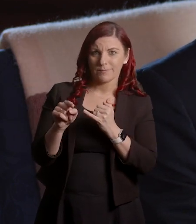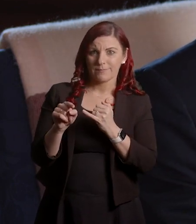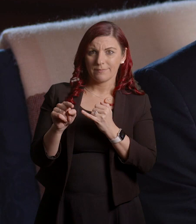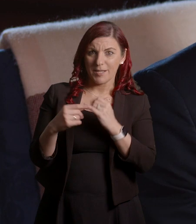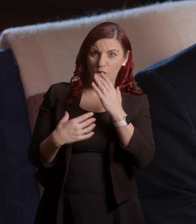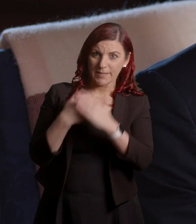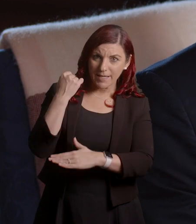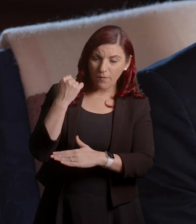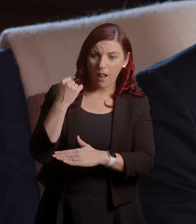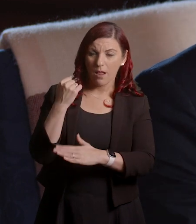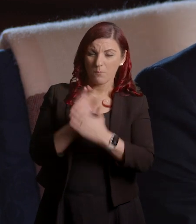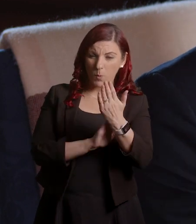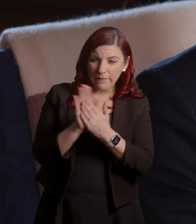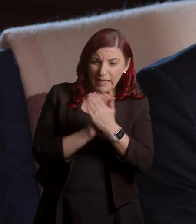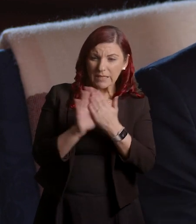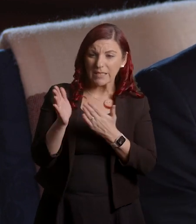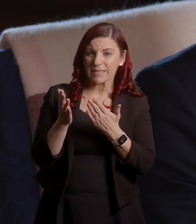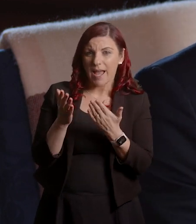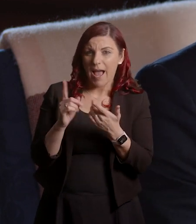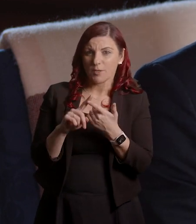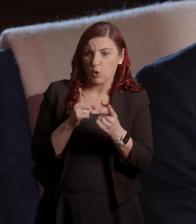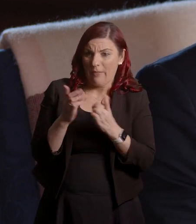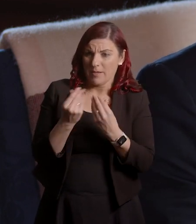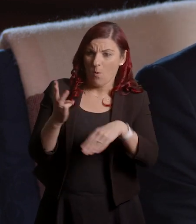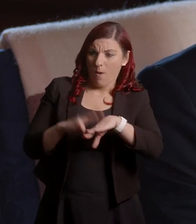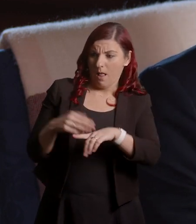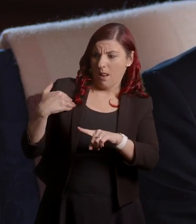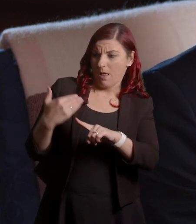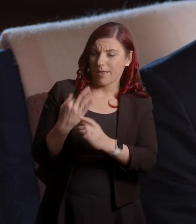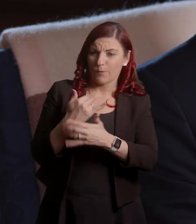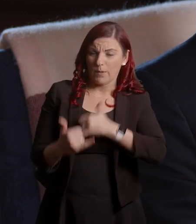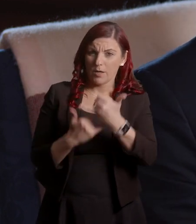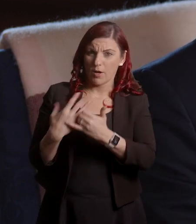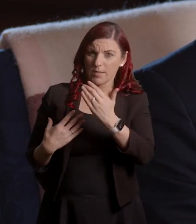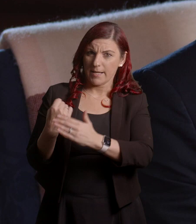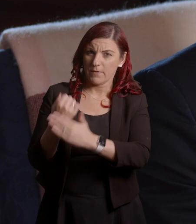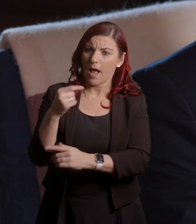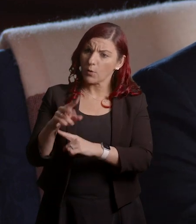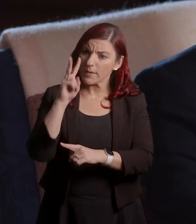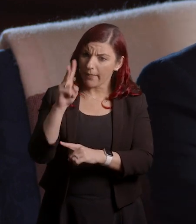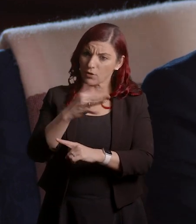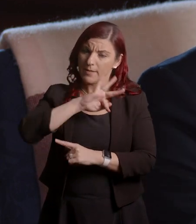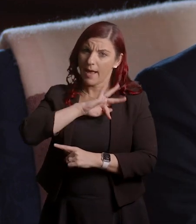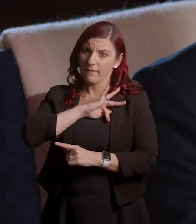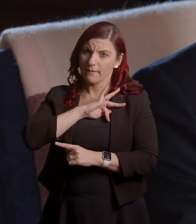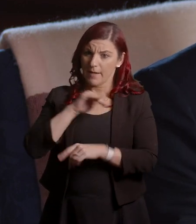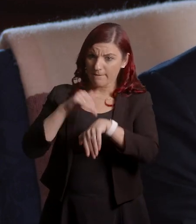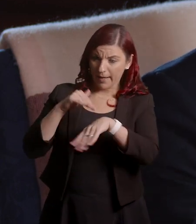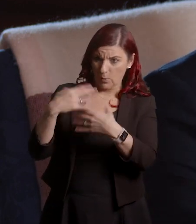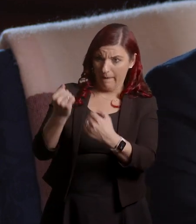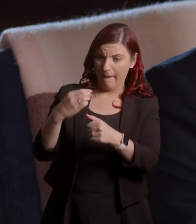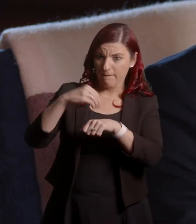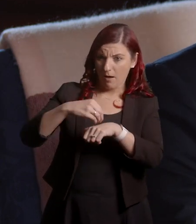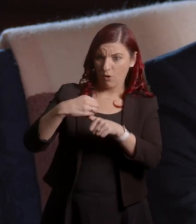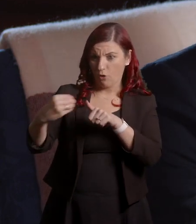yourselves being so successful, being so driven, doing things so well over the past few years? How important has that been? Have you seen that yourself when you're